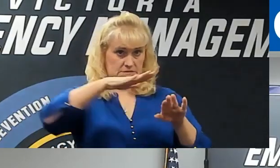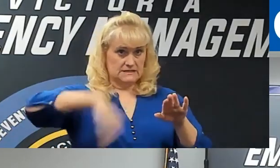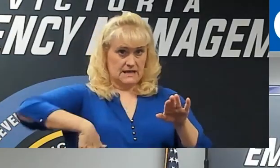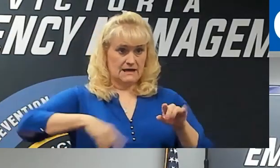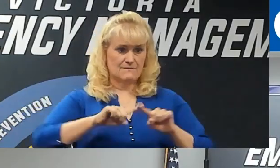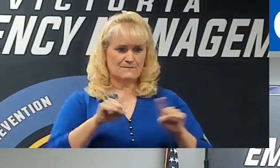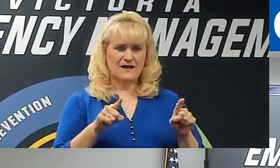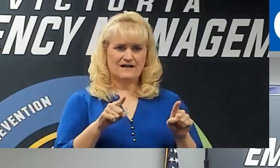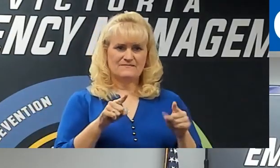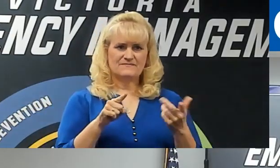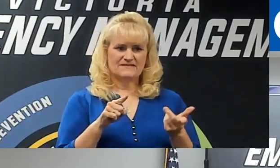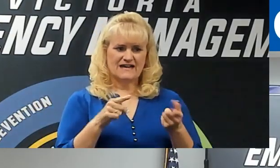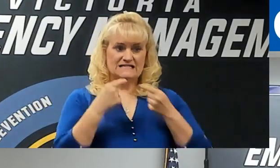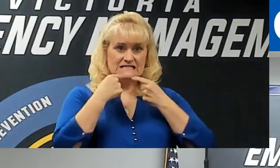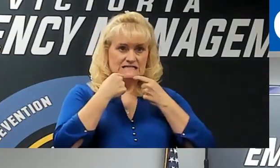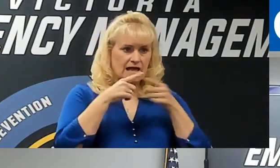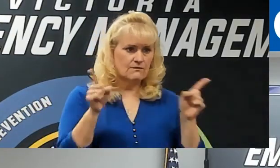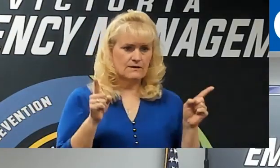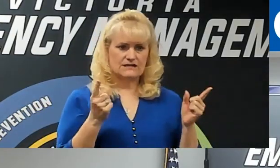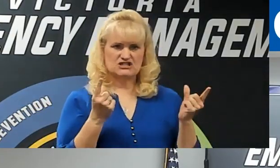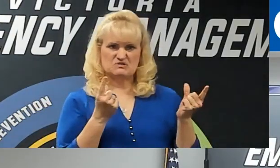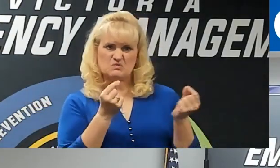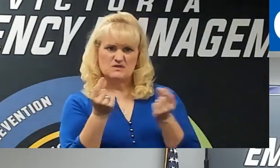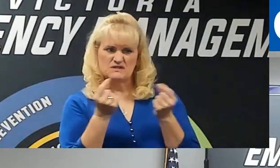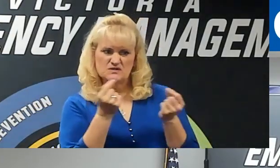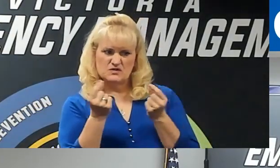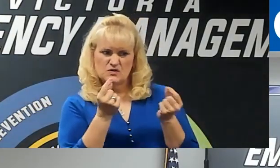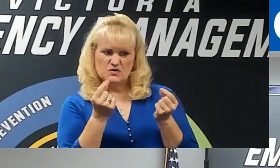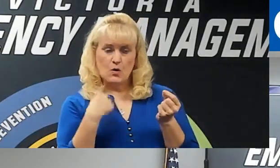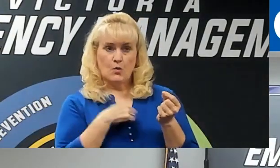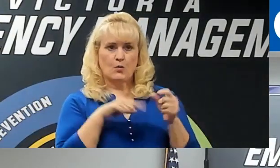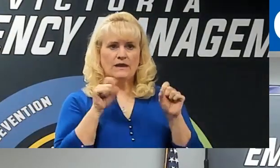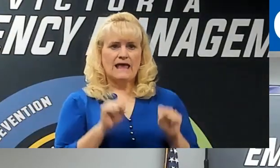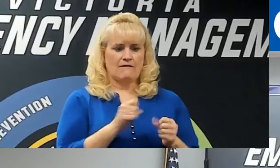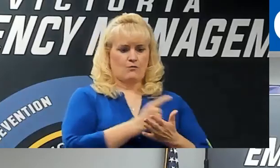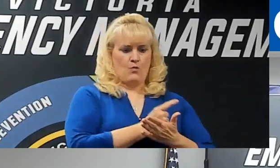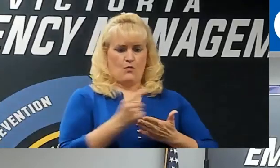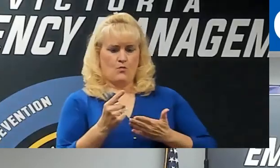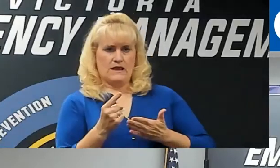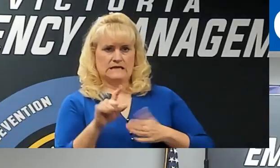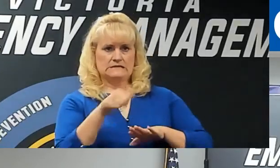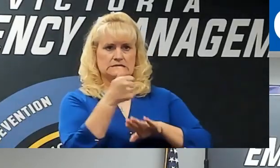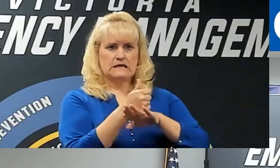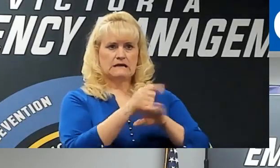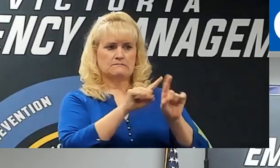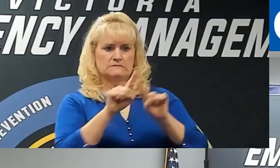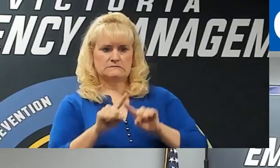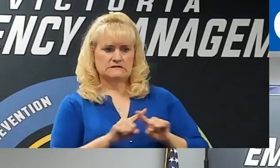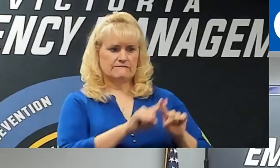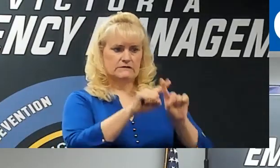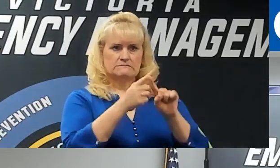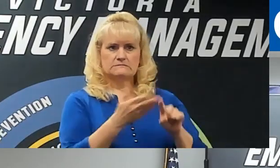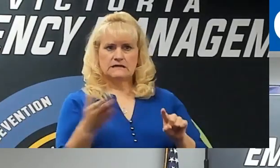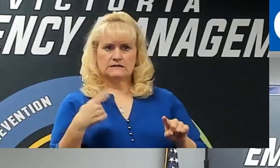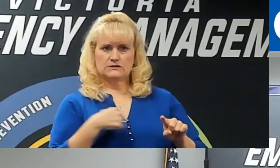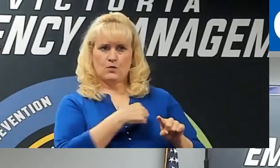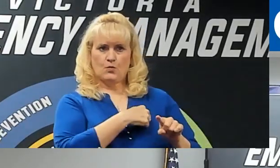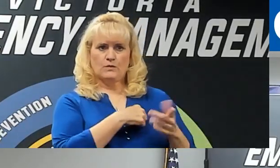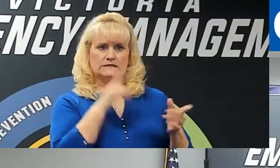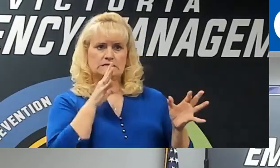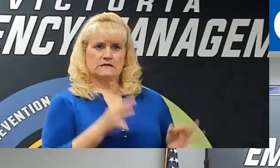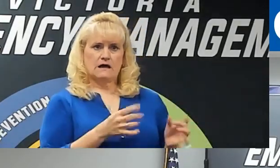enable us to do anything we deem appropriate over the next week, but at this point, as I mentioned, we're